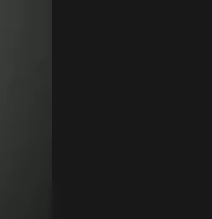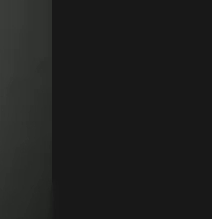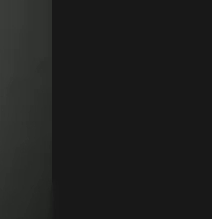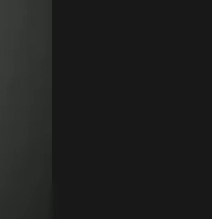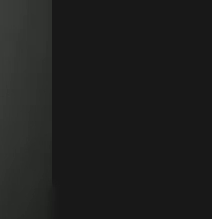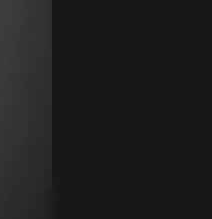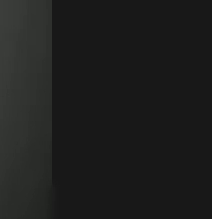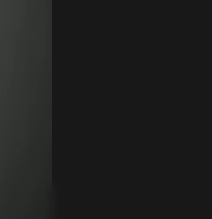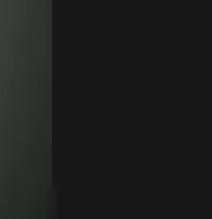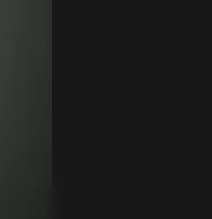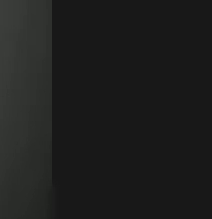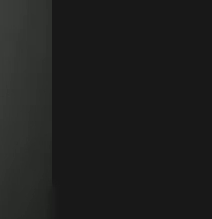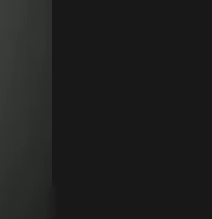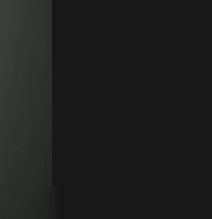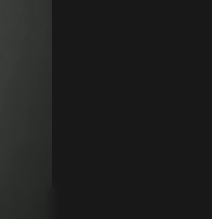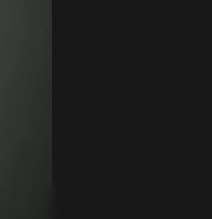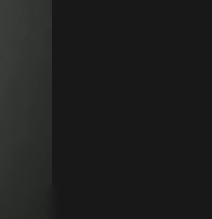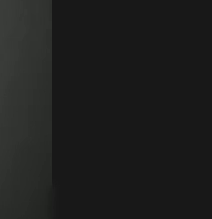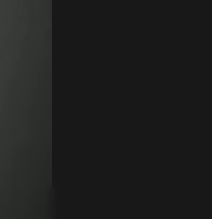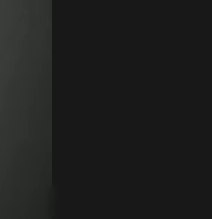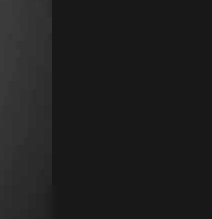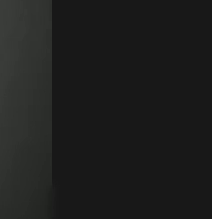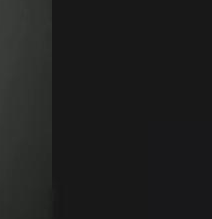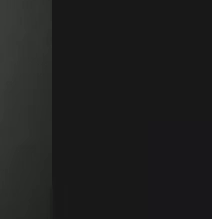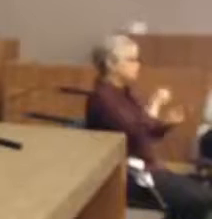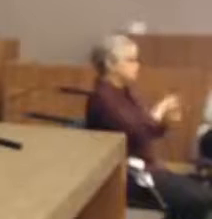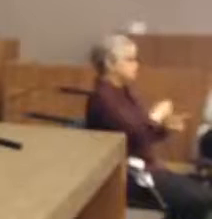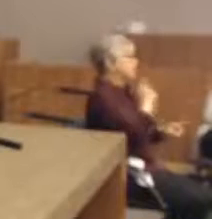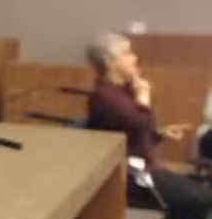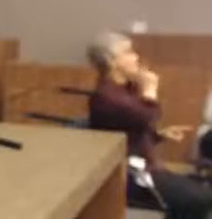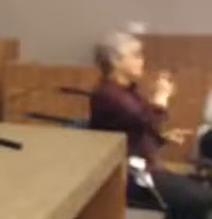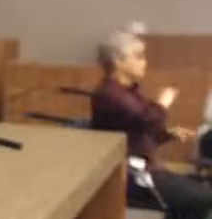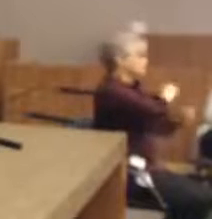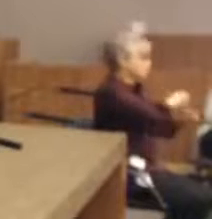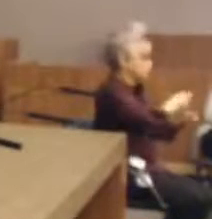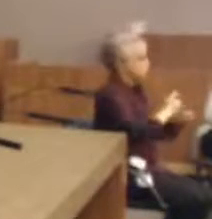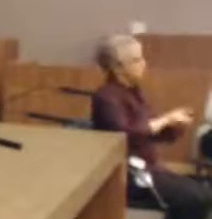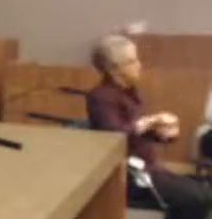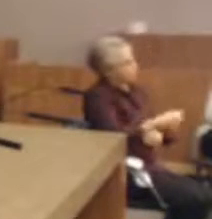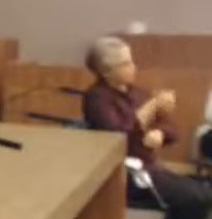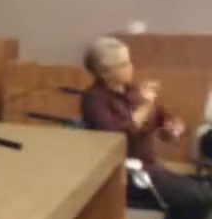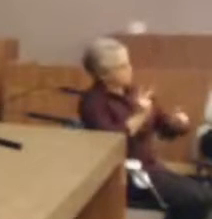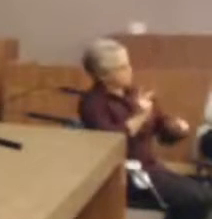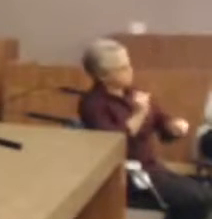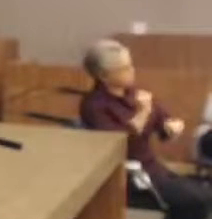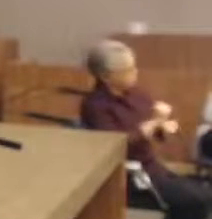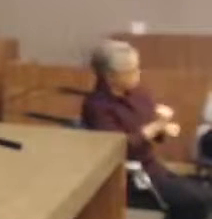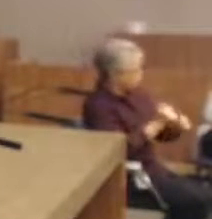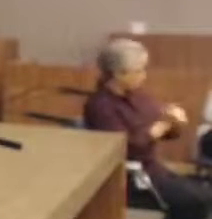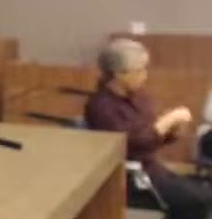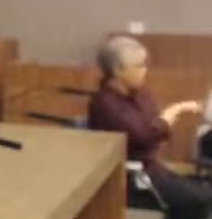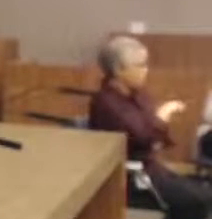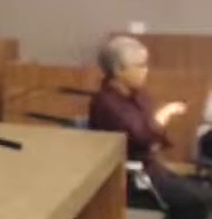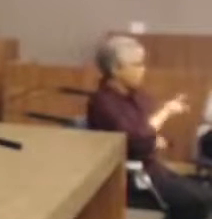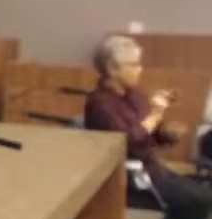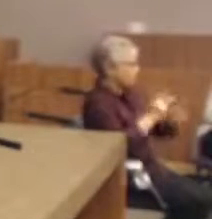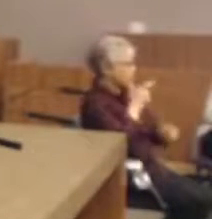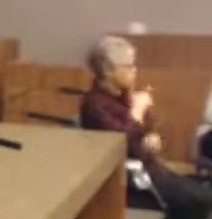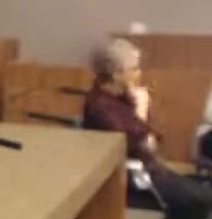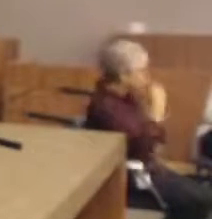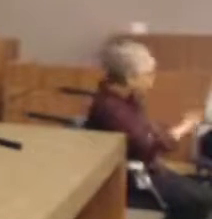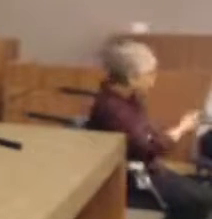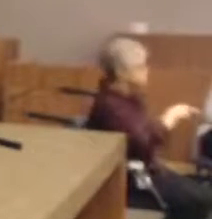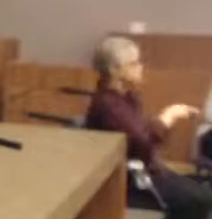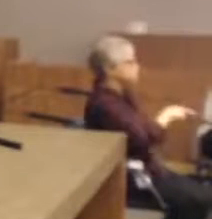the violence or of the victimization, but it can also happen to people who work with people who've experienced trauma, who witness trauma, who